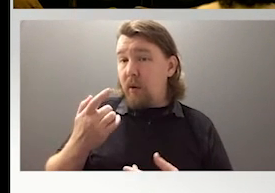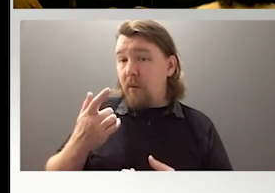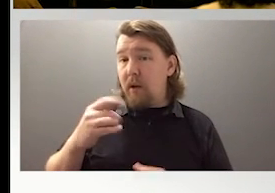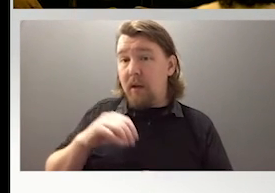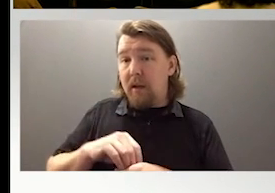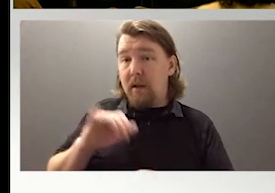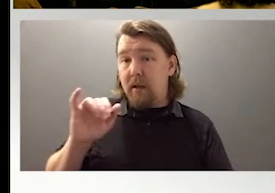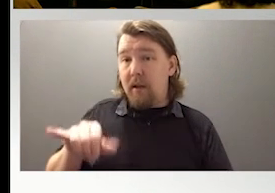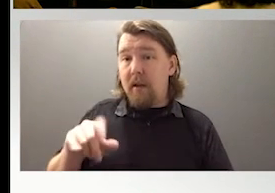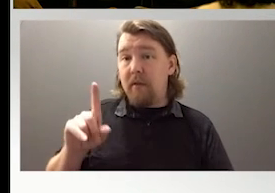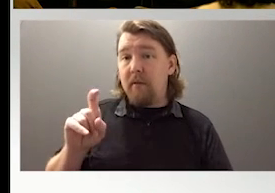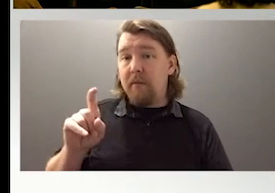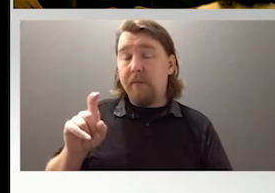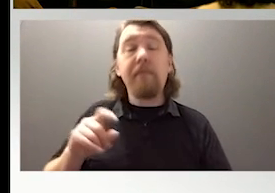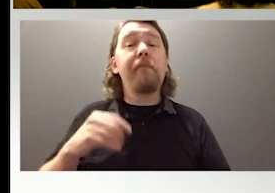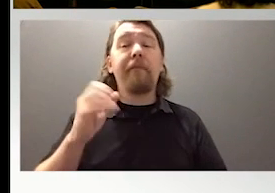that?